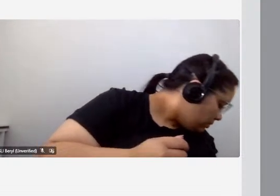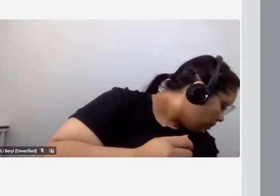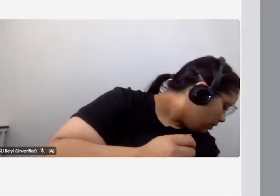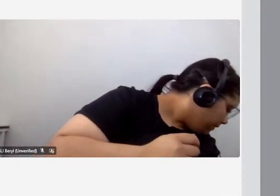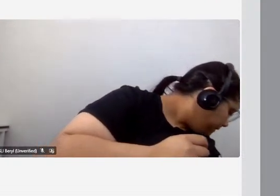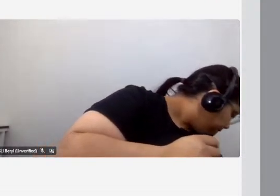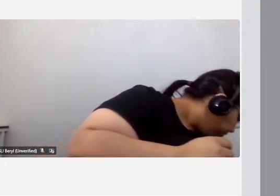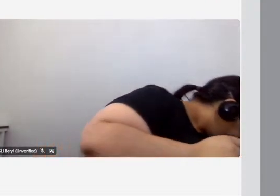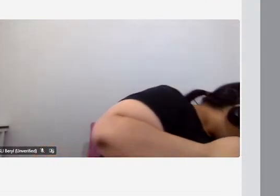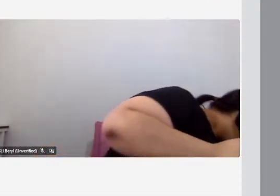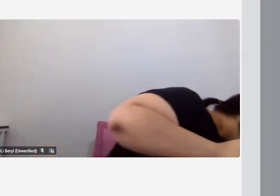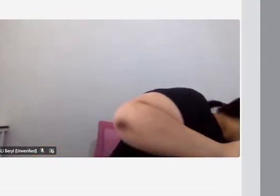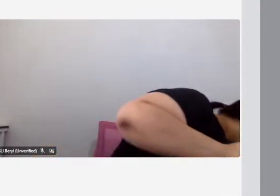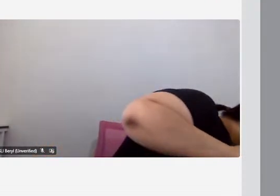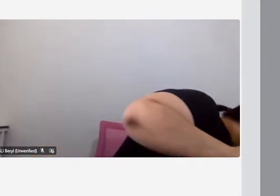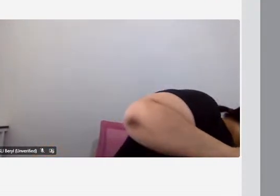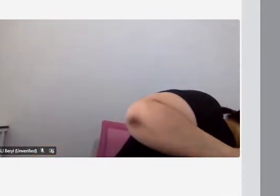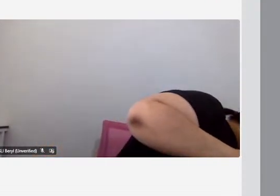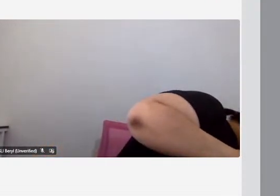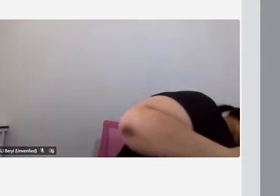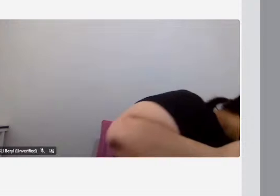So we have created